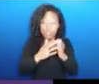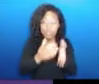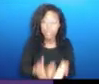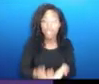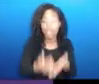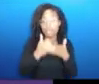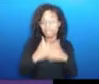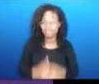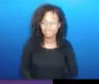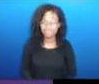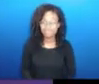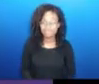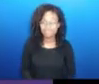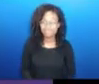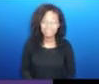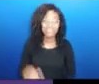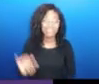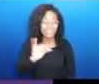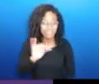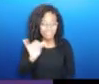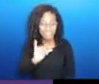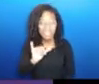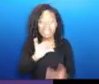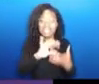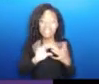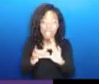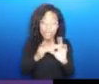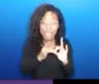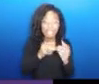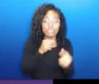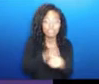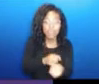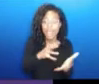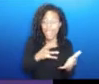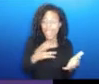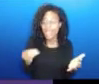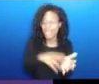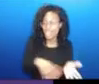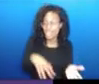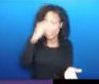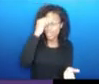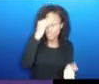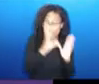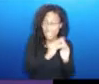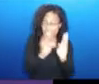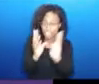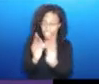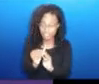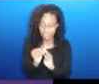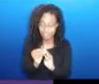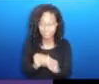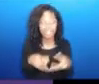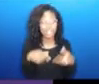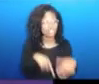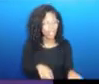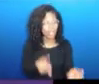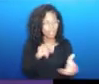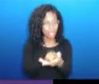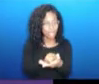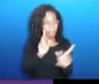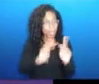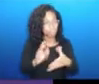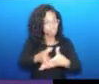We also hold network support and learn sessions. And in these, people share their